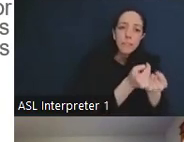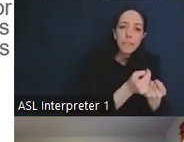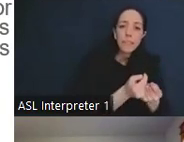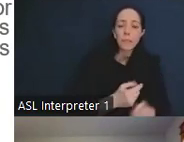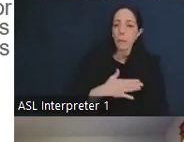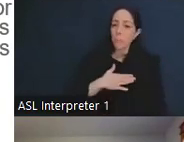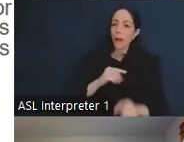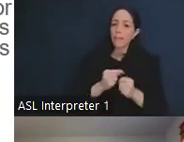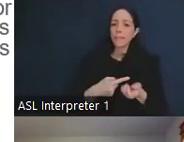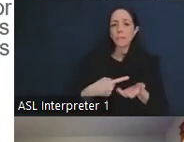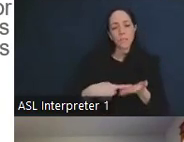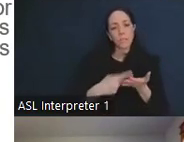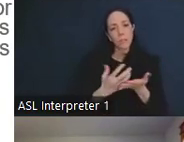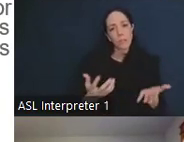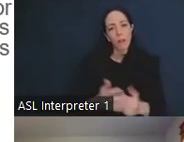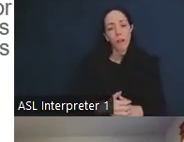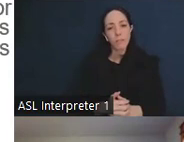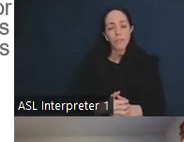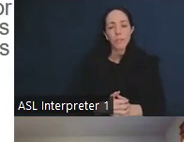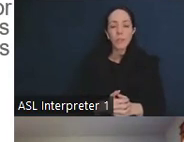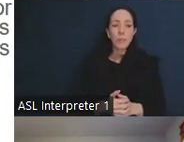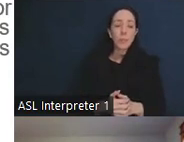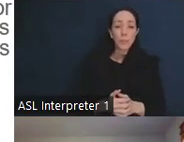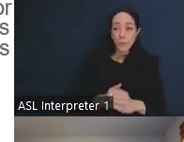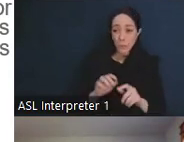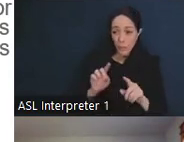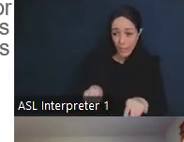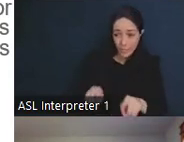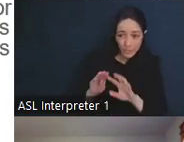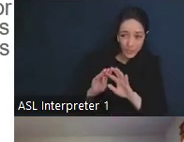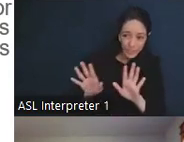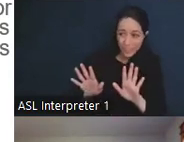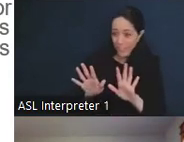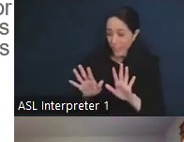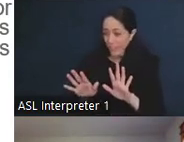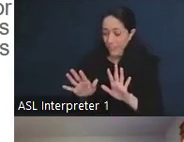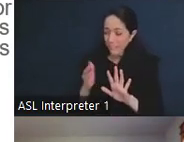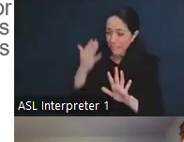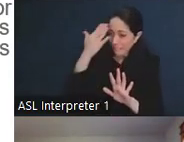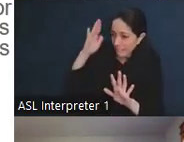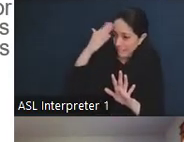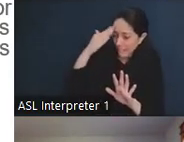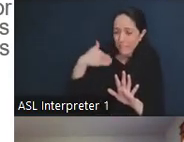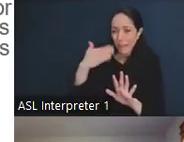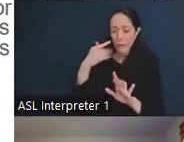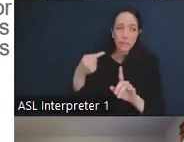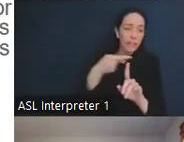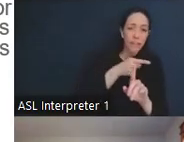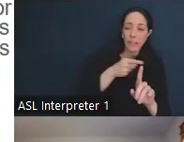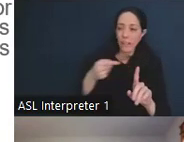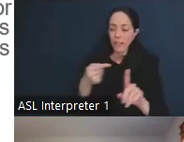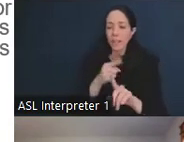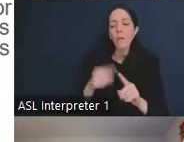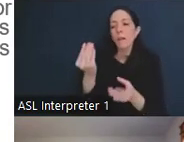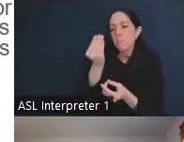team and leadership. So I don't know if that answers your question, but we are definitely talking about it